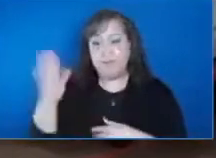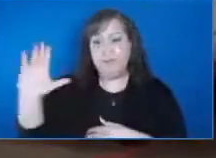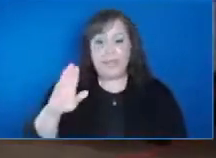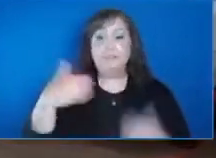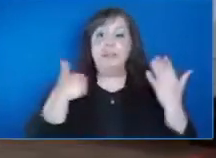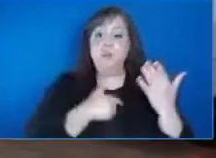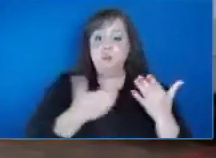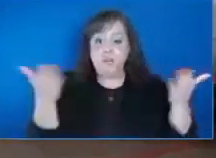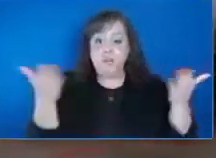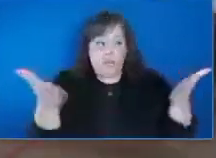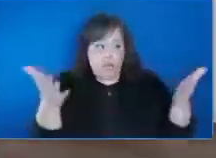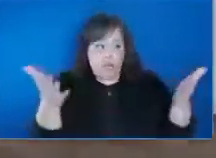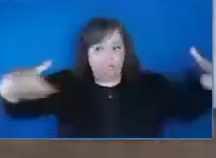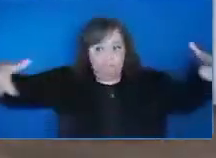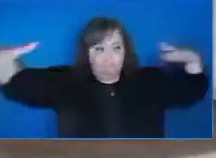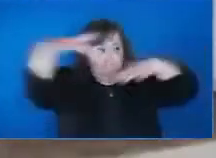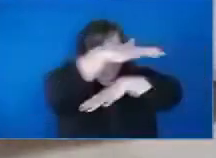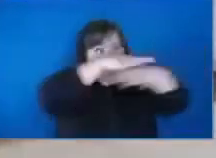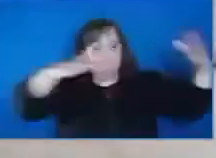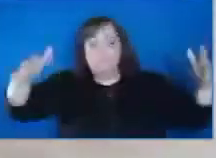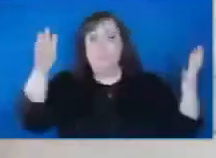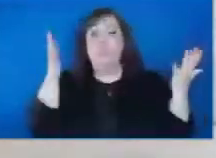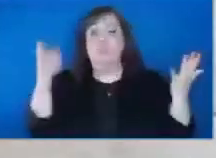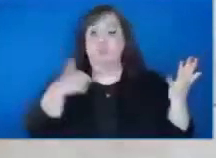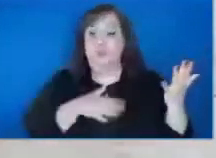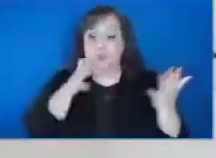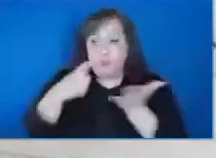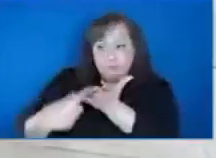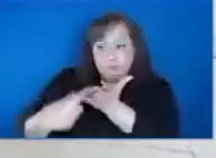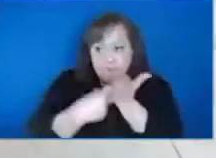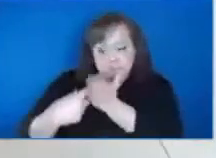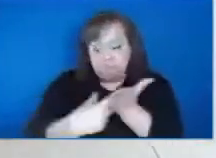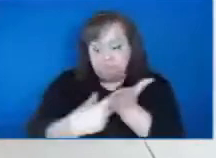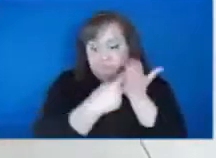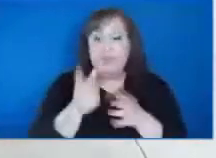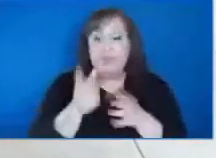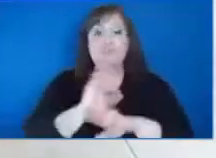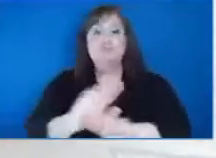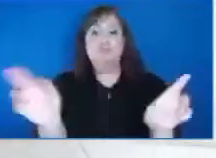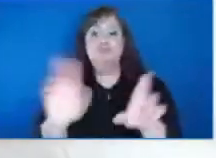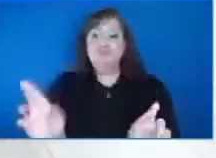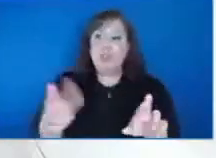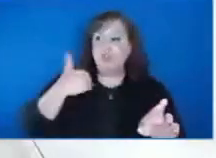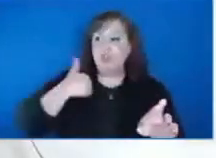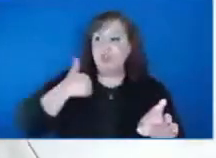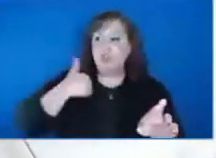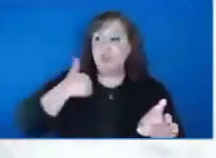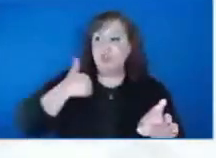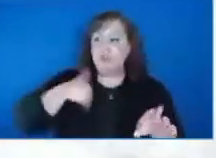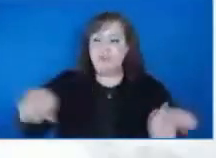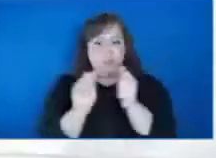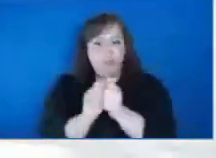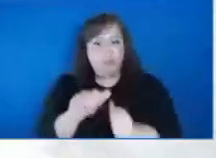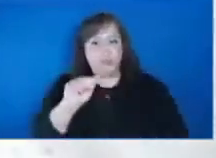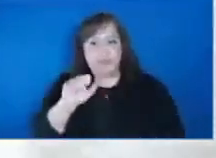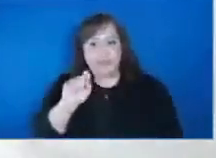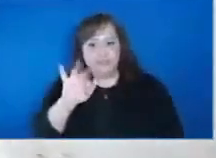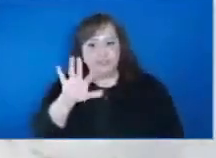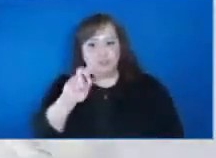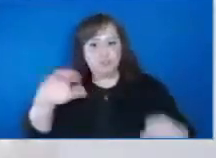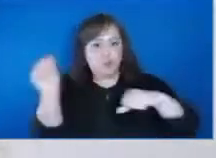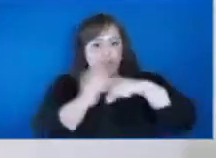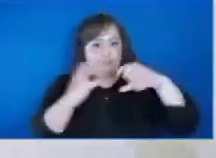we get ready to blast off for a date with an asteroid. You might be wondering, does that asteroid pose a threat to